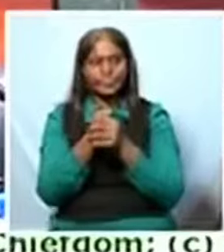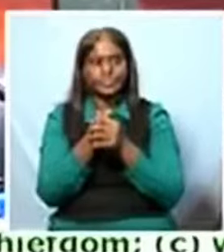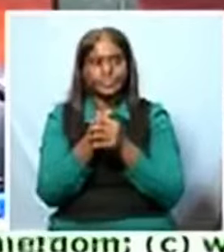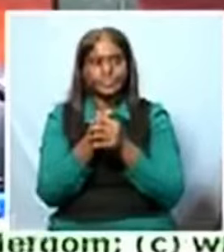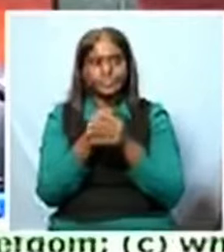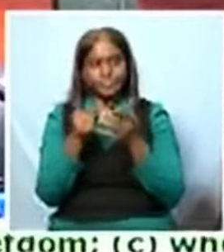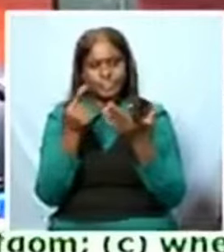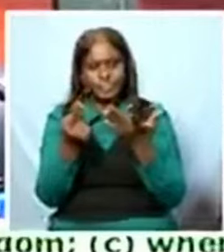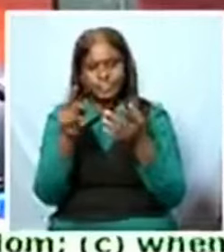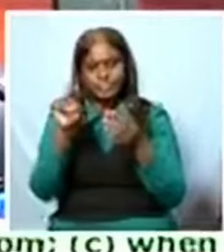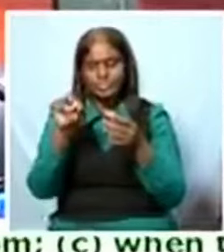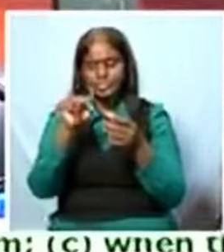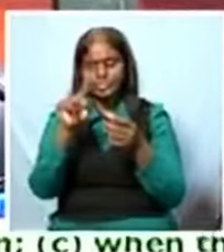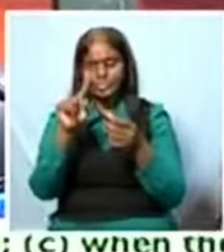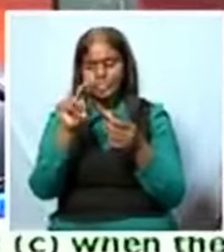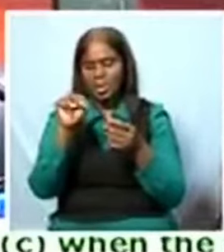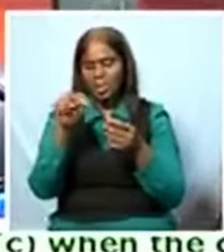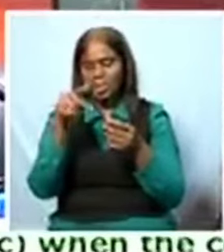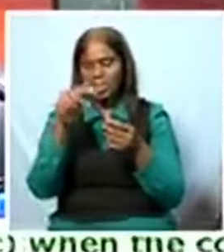Ngozi,